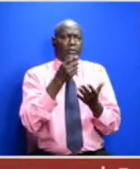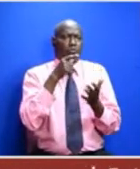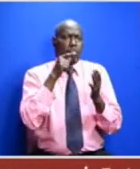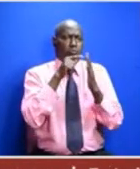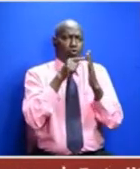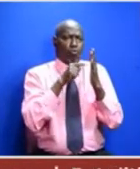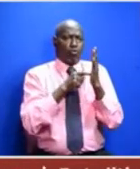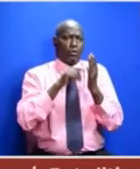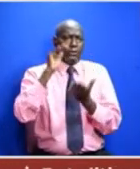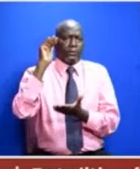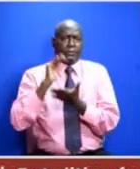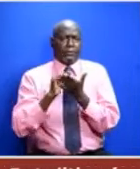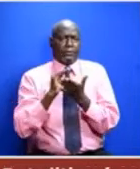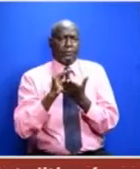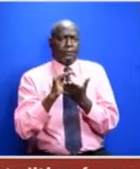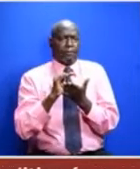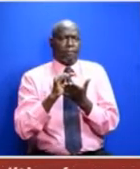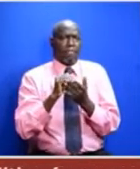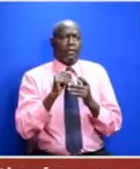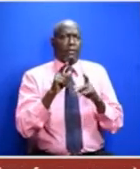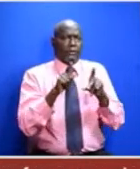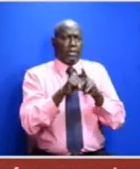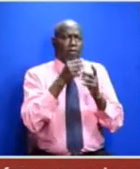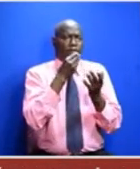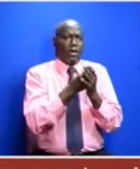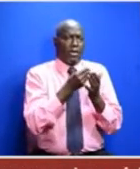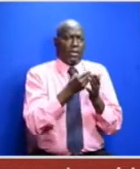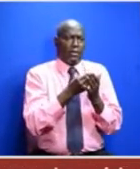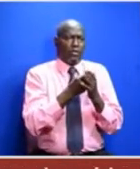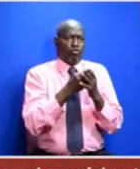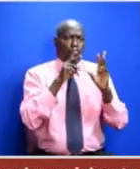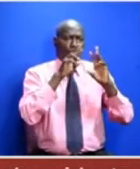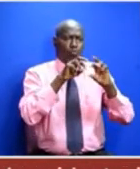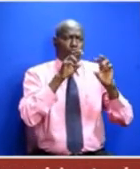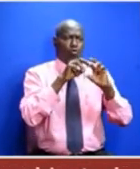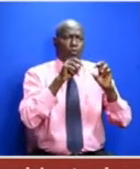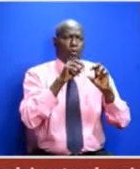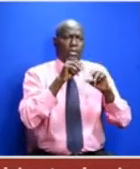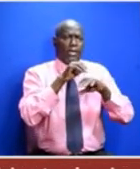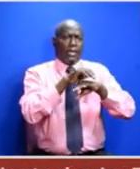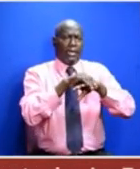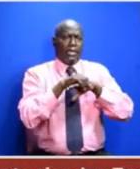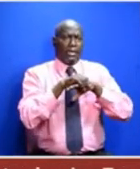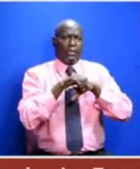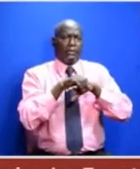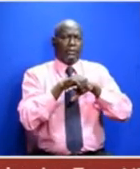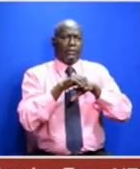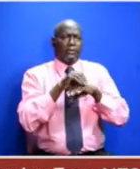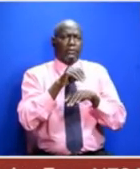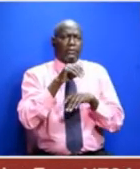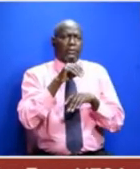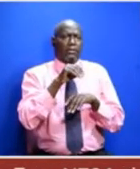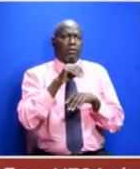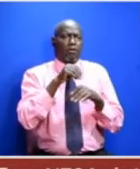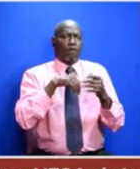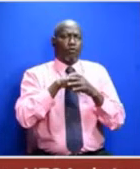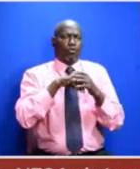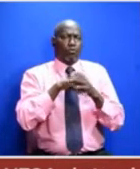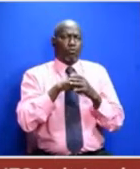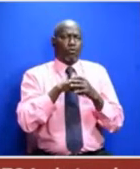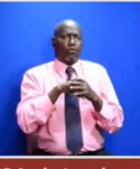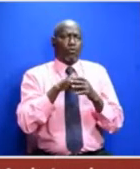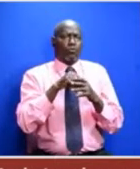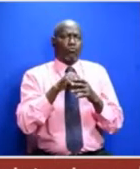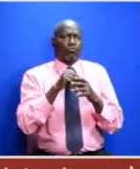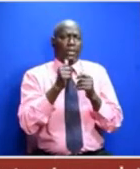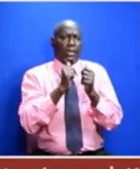deduction. The Foxes are also subject to a separate financial probe by the English Football League, EFL. Top flight rules